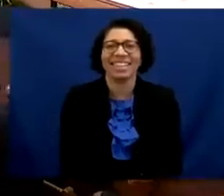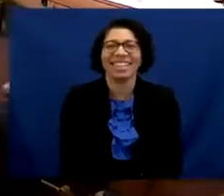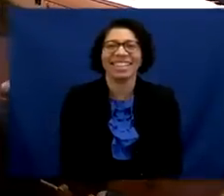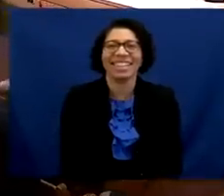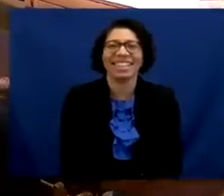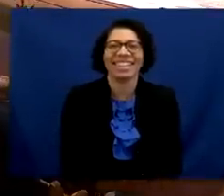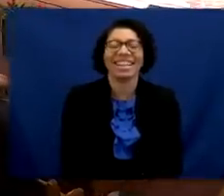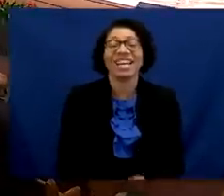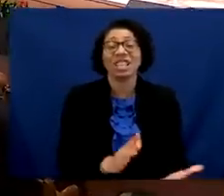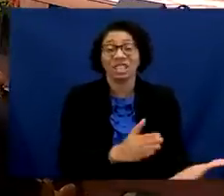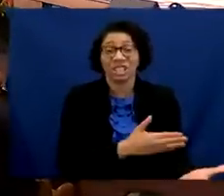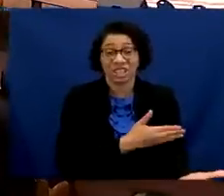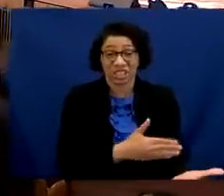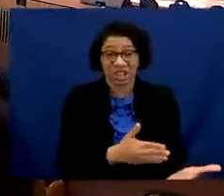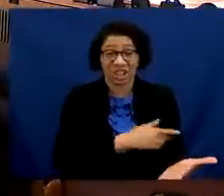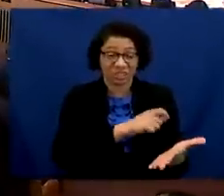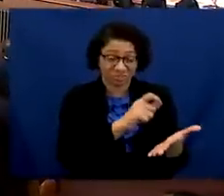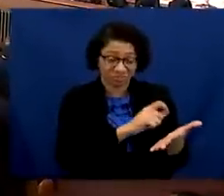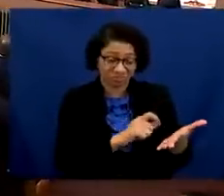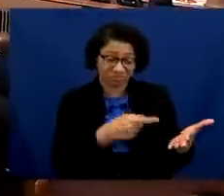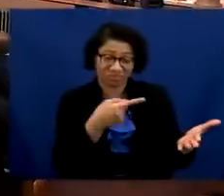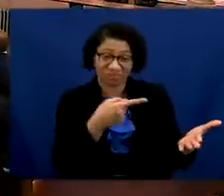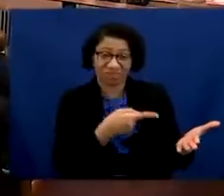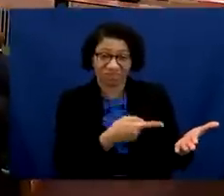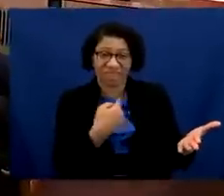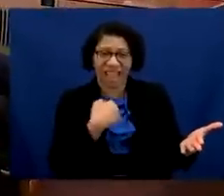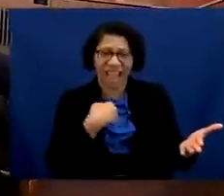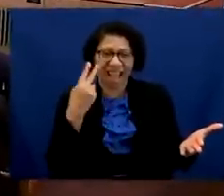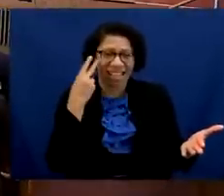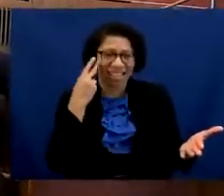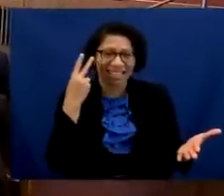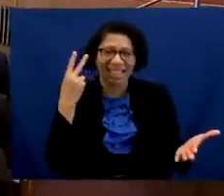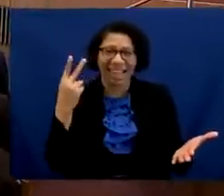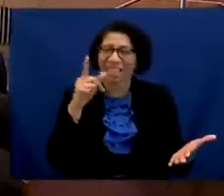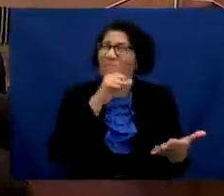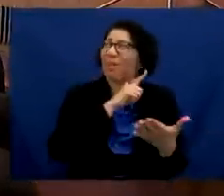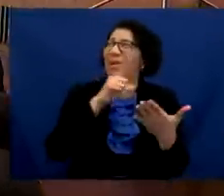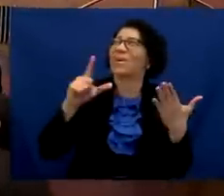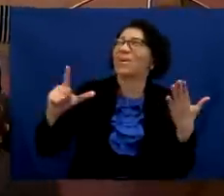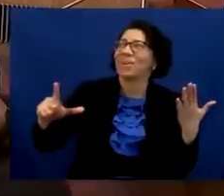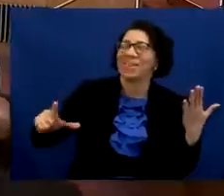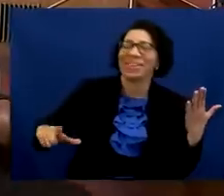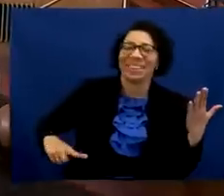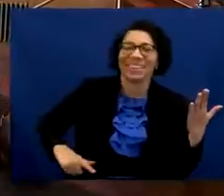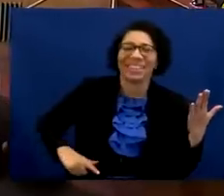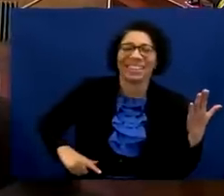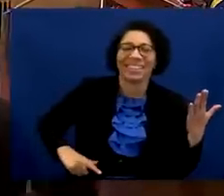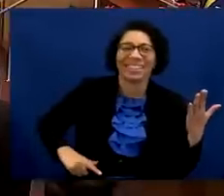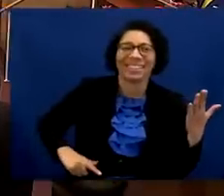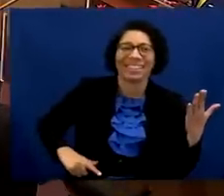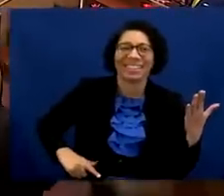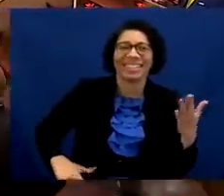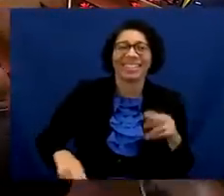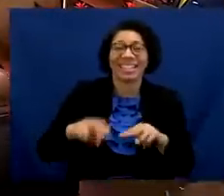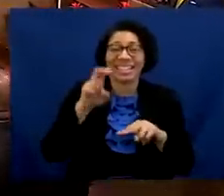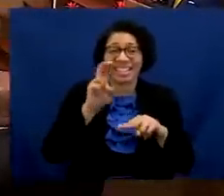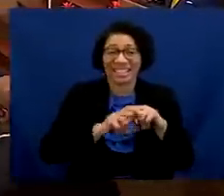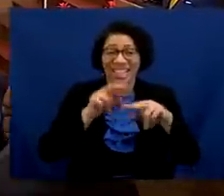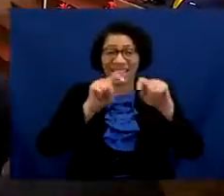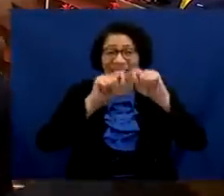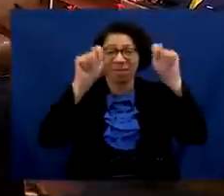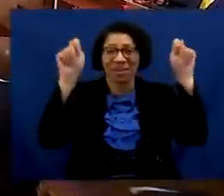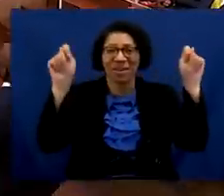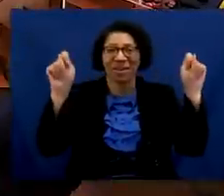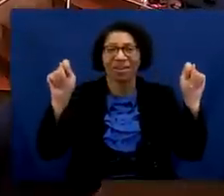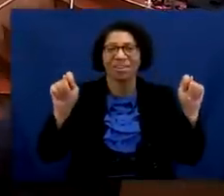The song says this. I saw the Lord seated on his